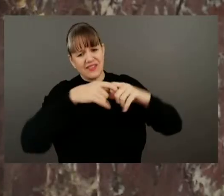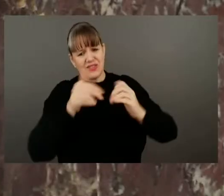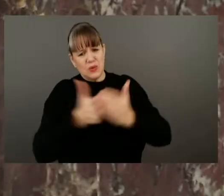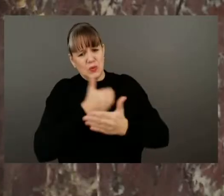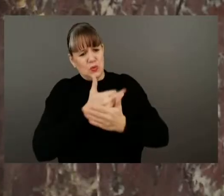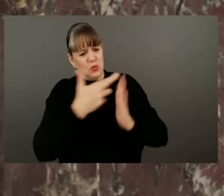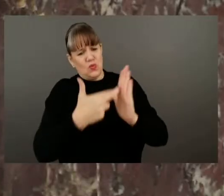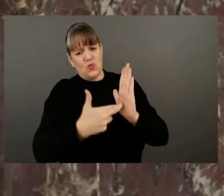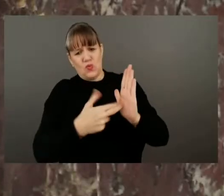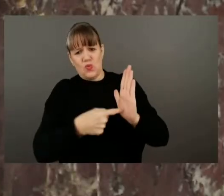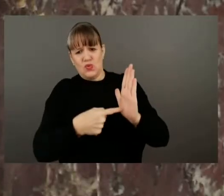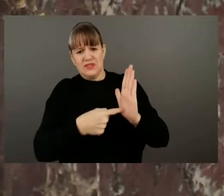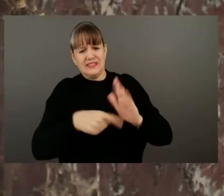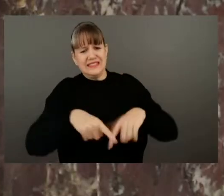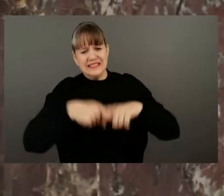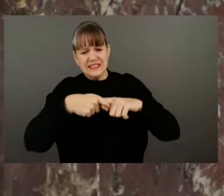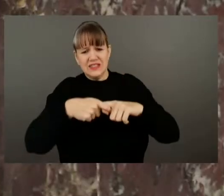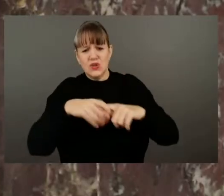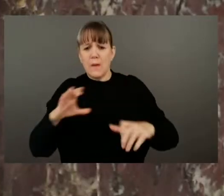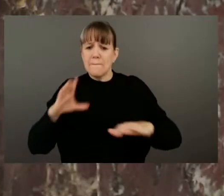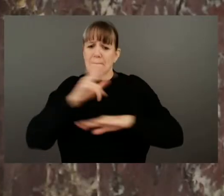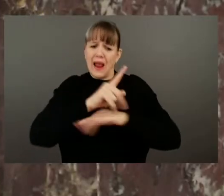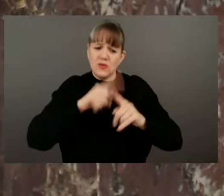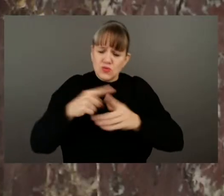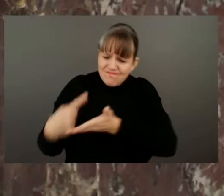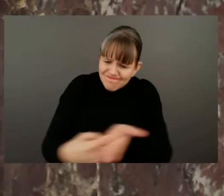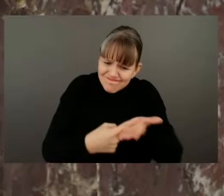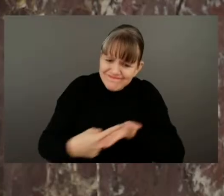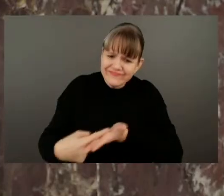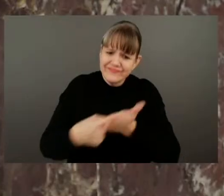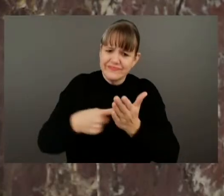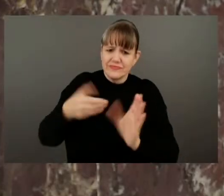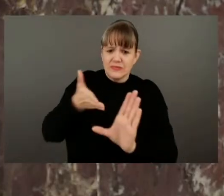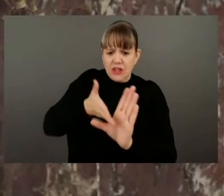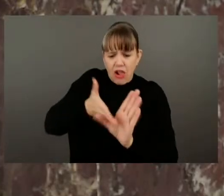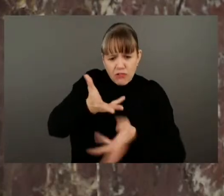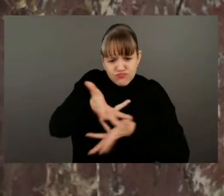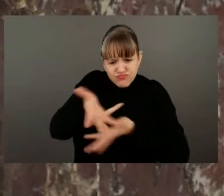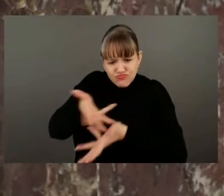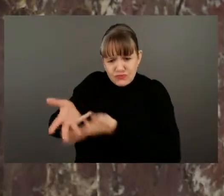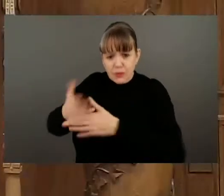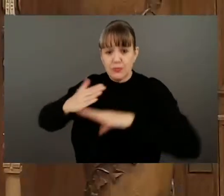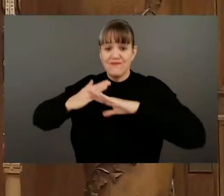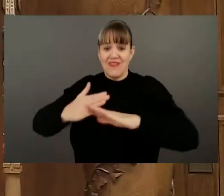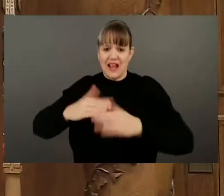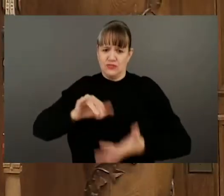to prevent the crisis her very own legislation is causing?